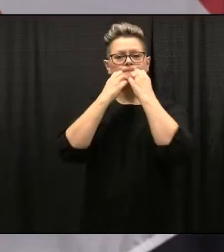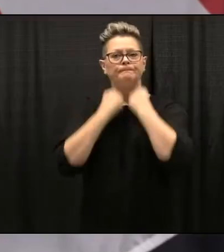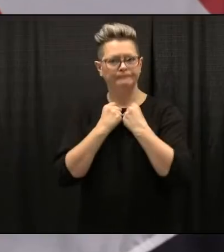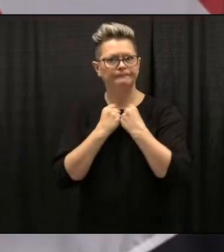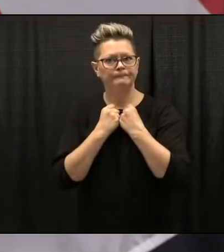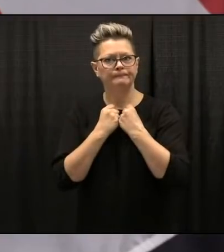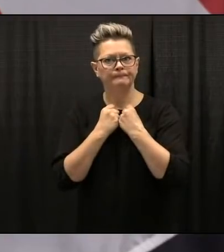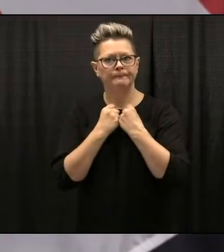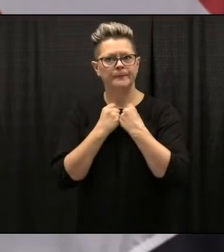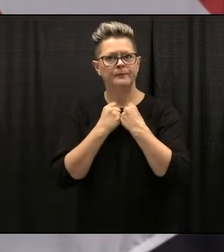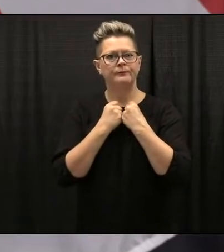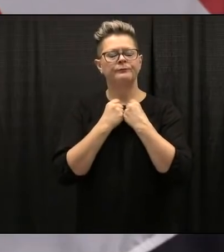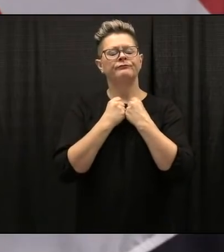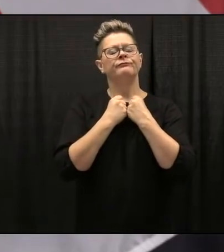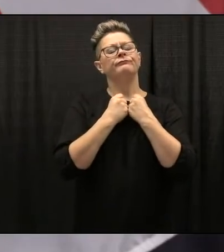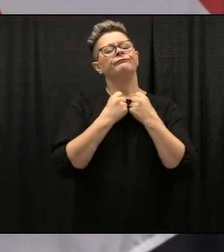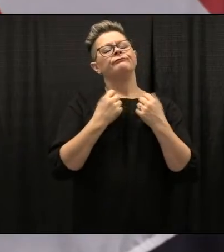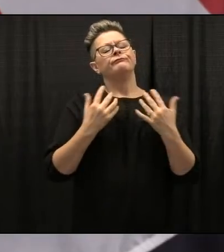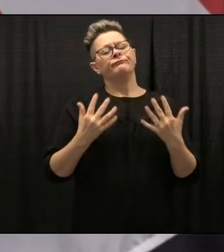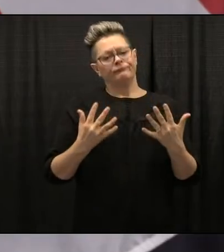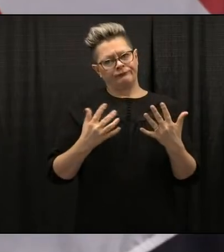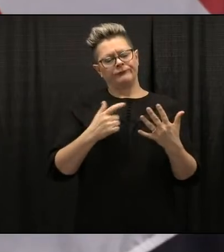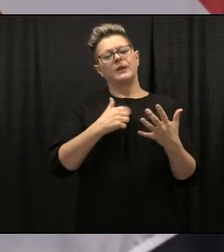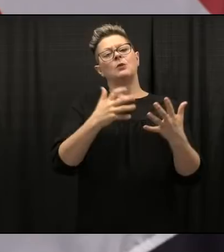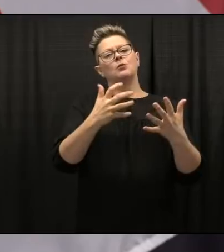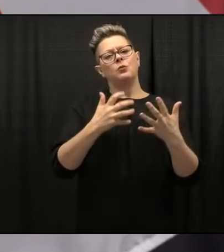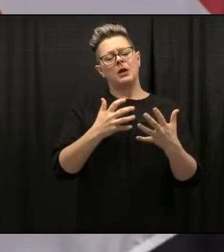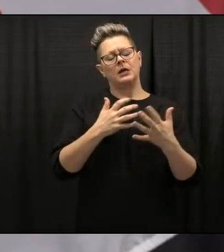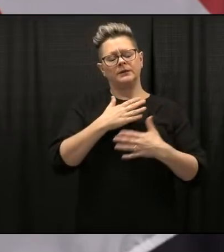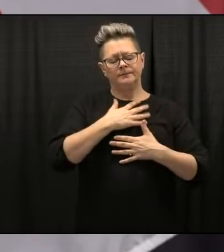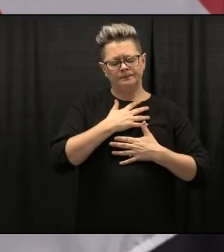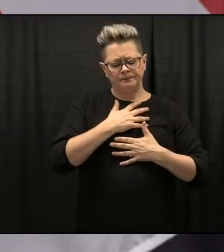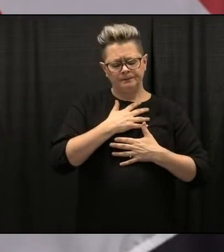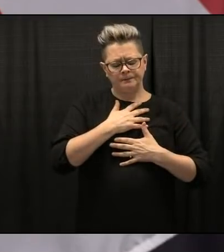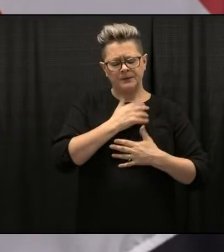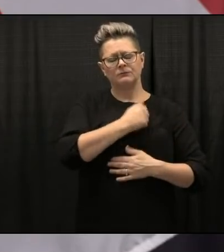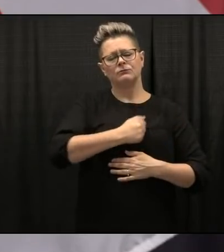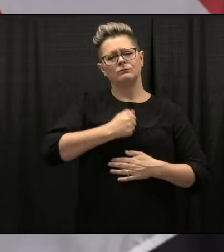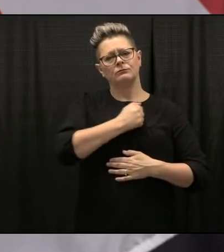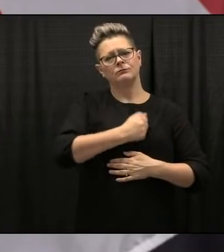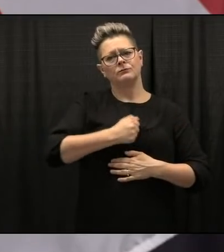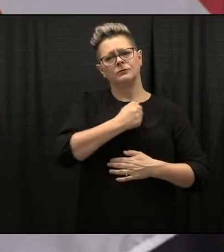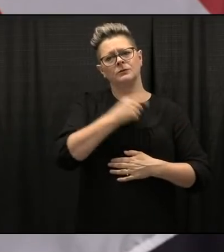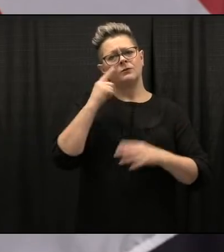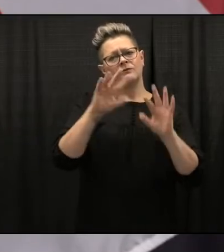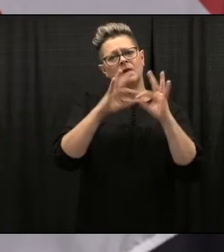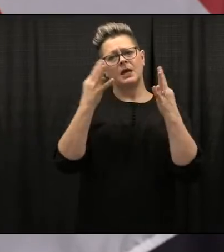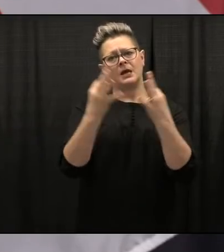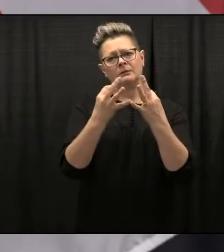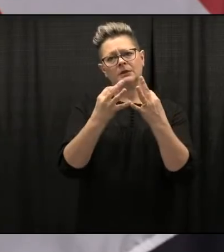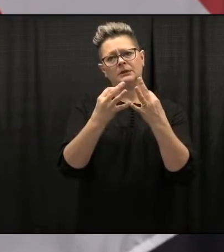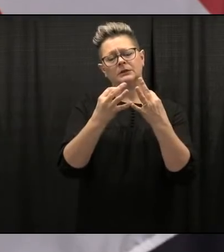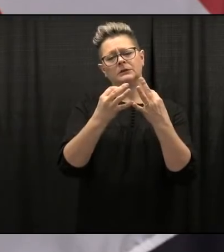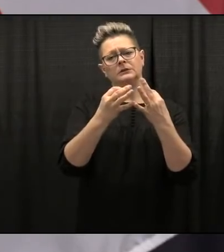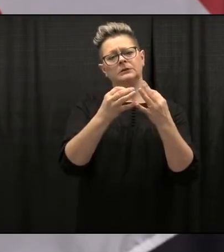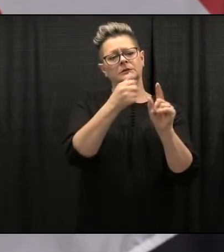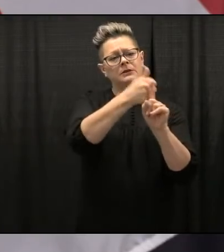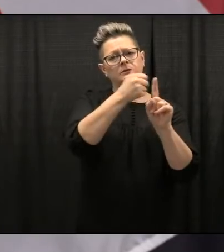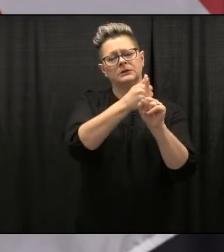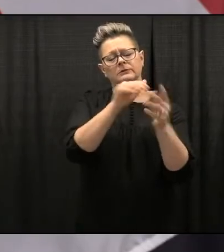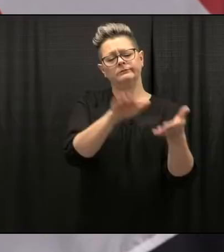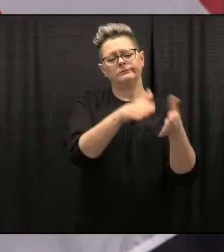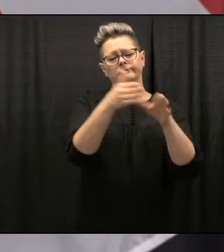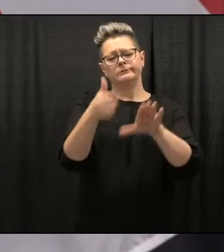Finally, unfortunately, I want to convey all of our sincere condolences to the families of those who have passed this last week due